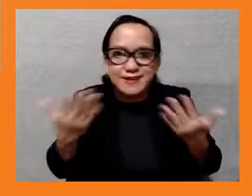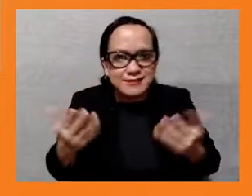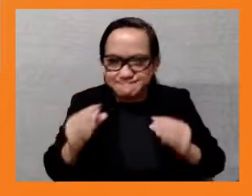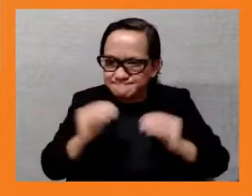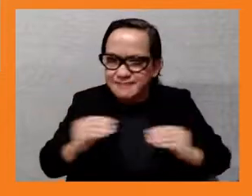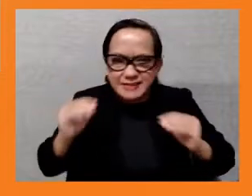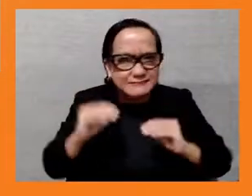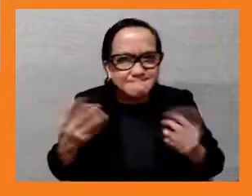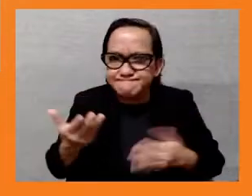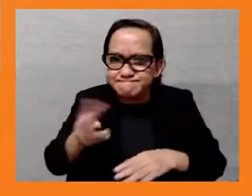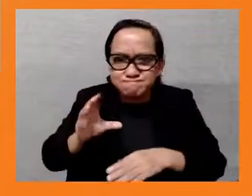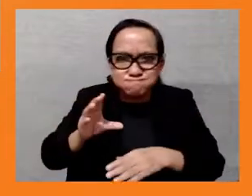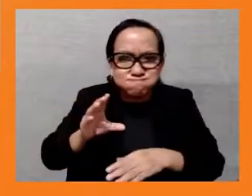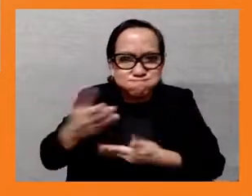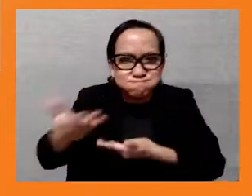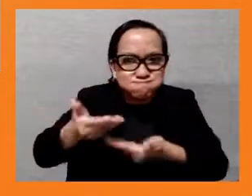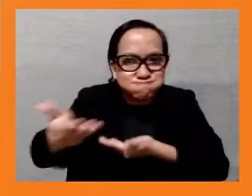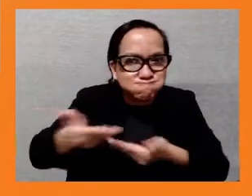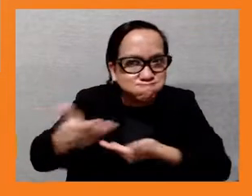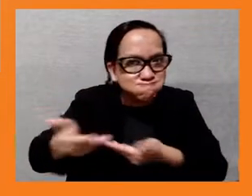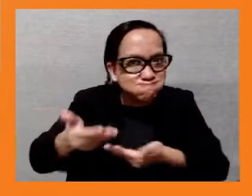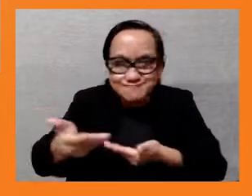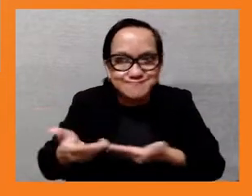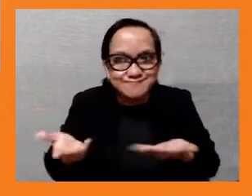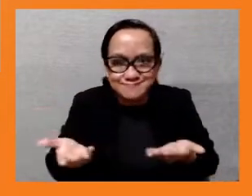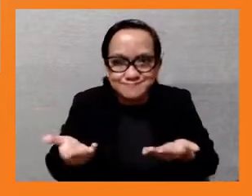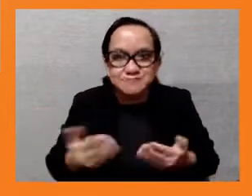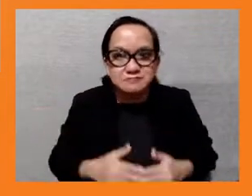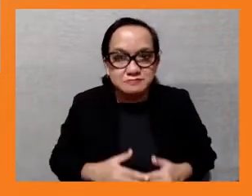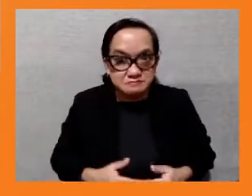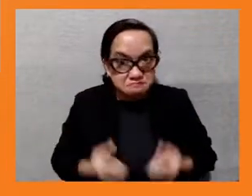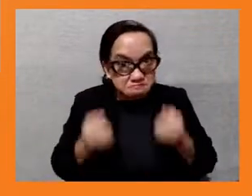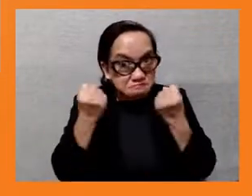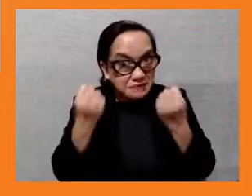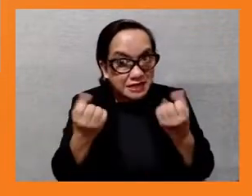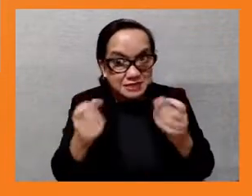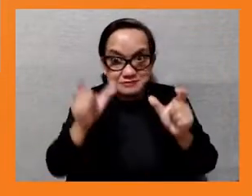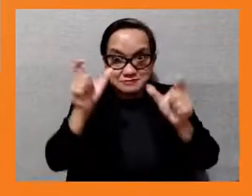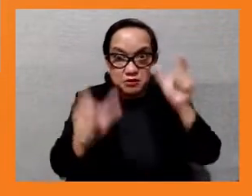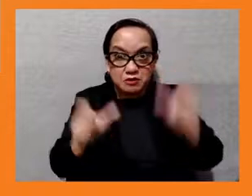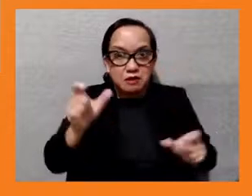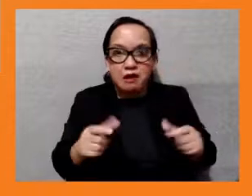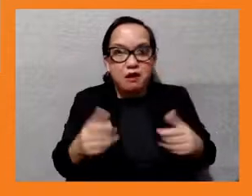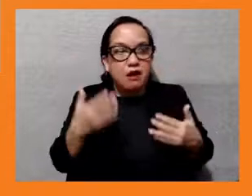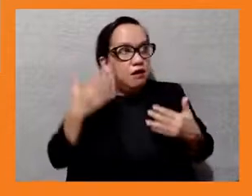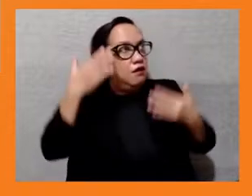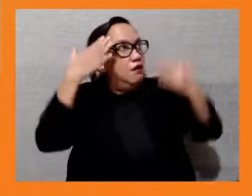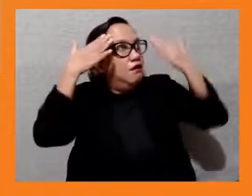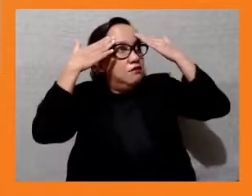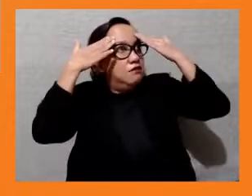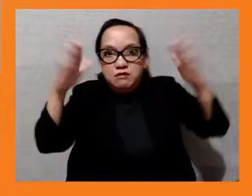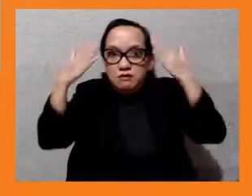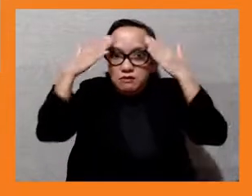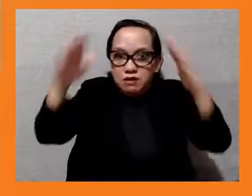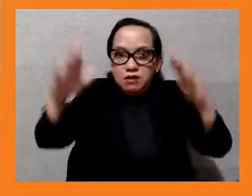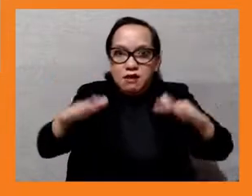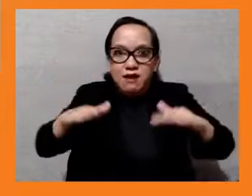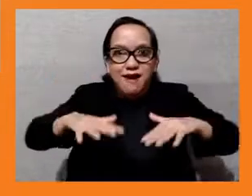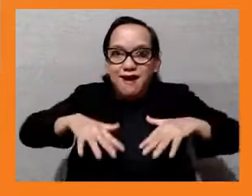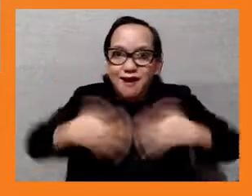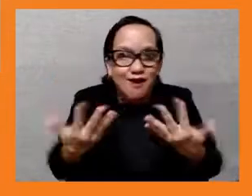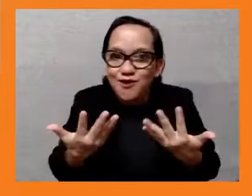in Sri Lanka's Northern Province Sustainable Fisheries Development Project. Similarly, this is